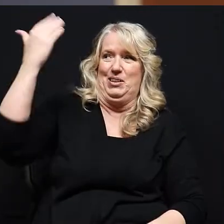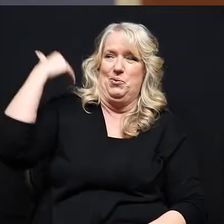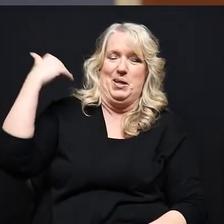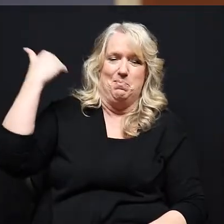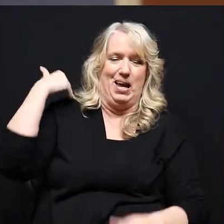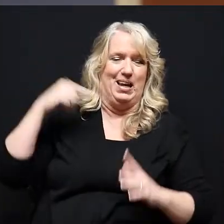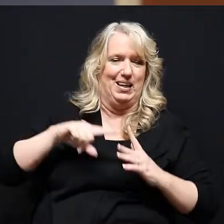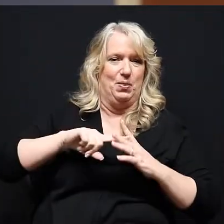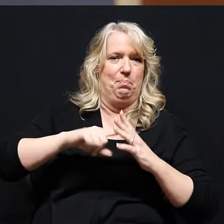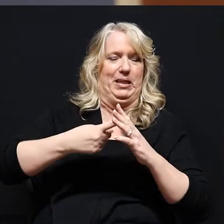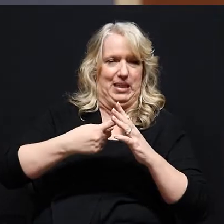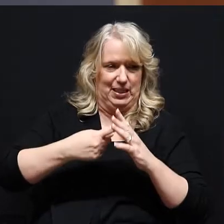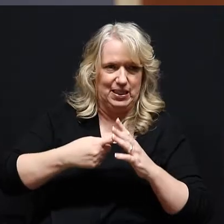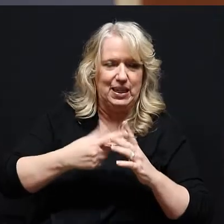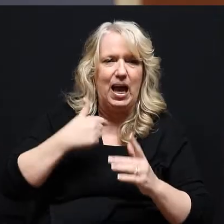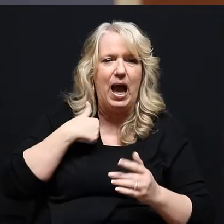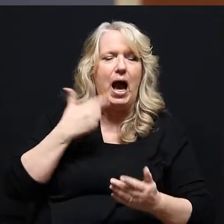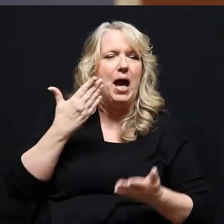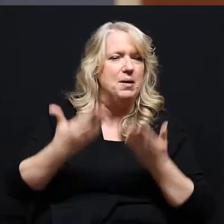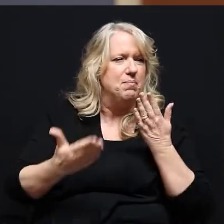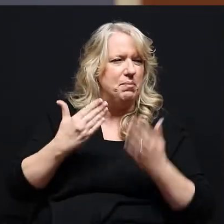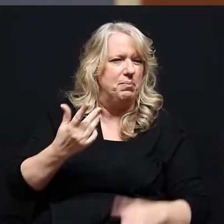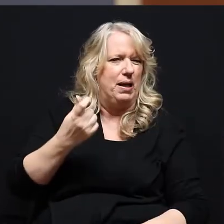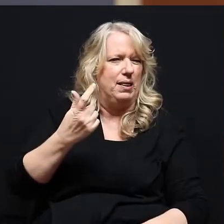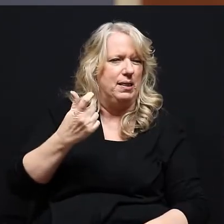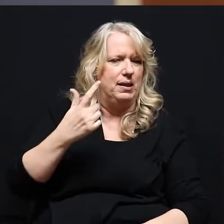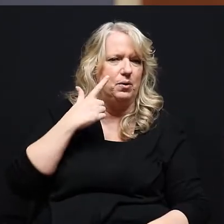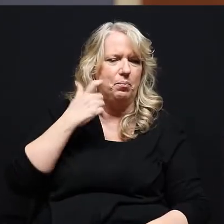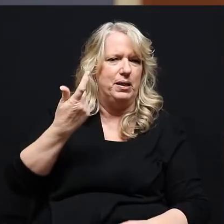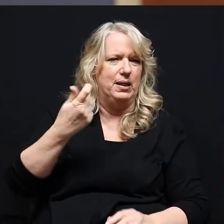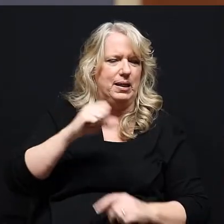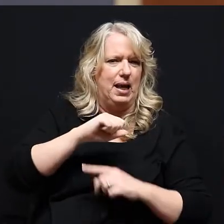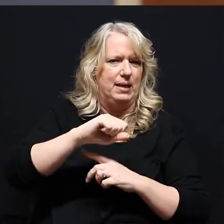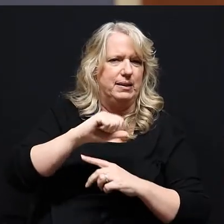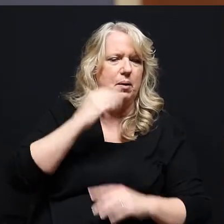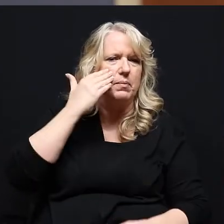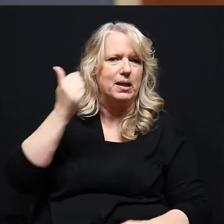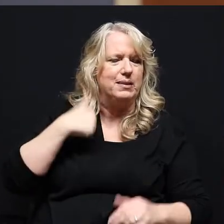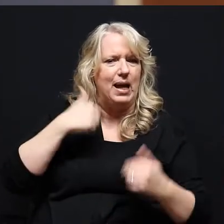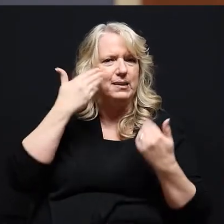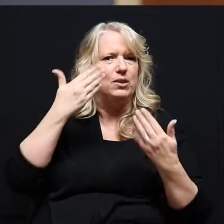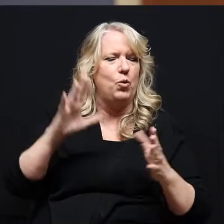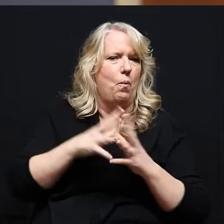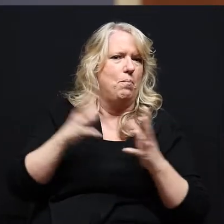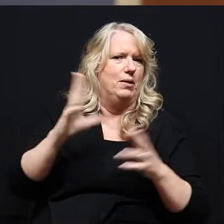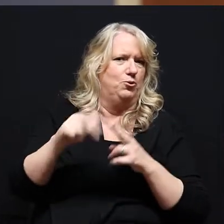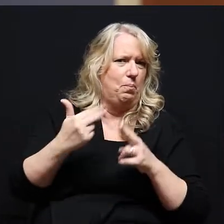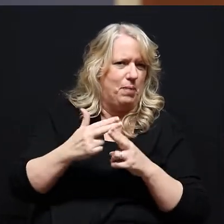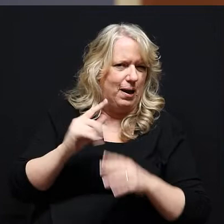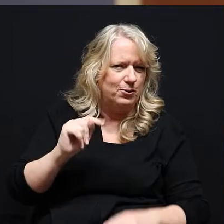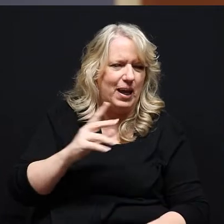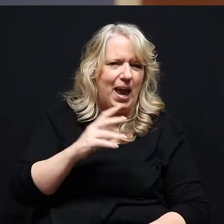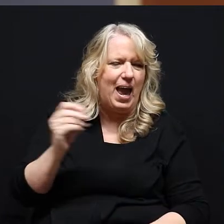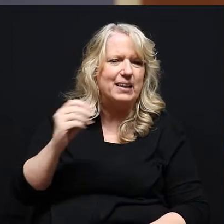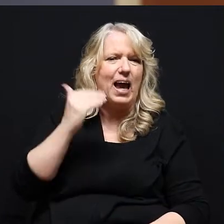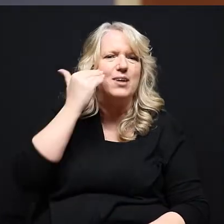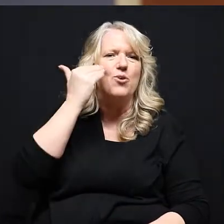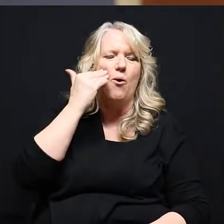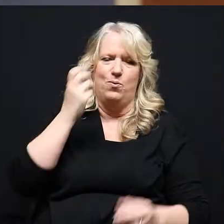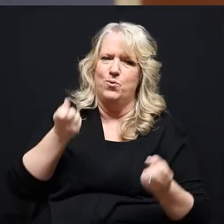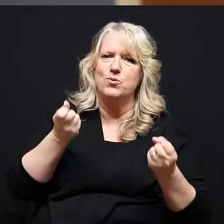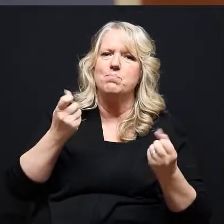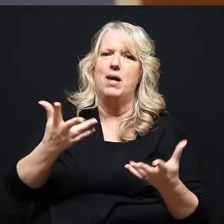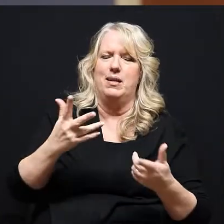beginning, I may have been a little hesitant just because I didn't know much about it, and I know there was a lot